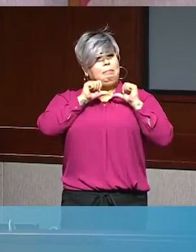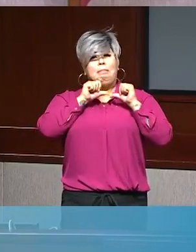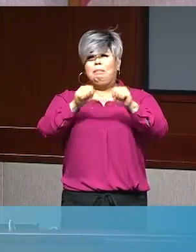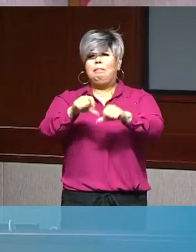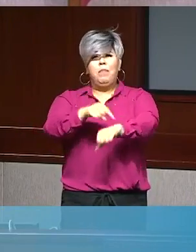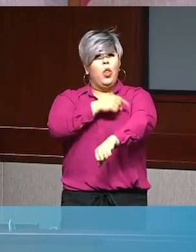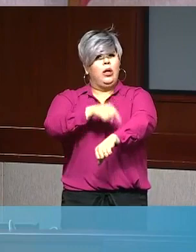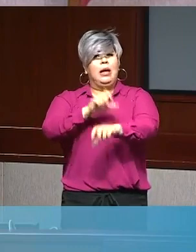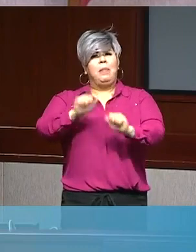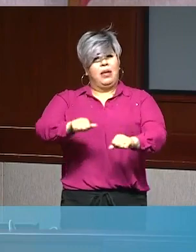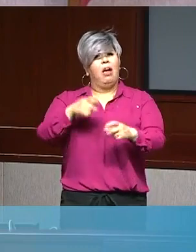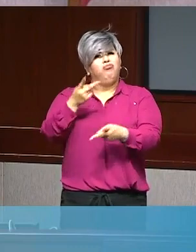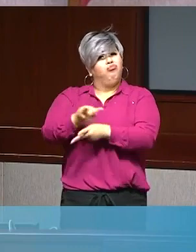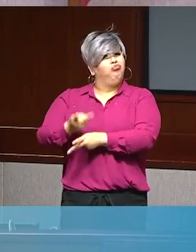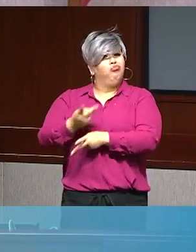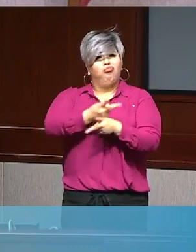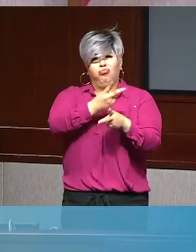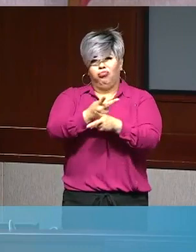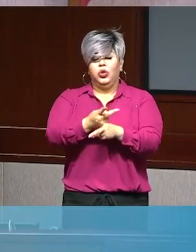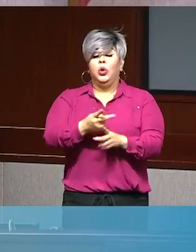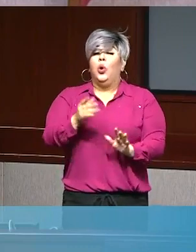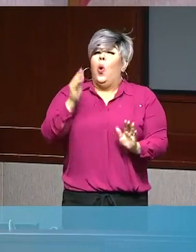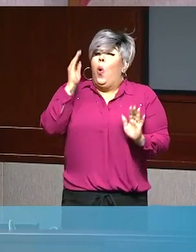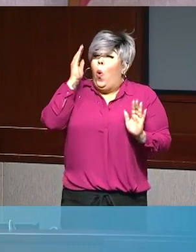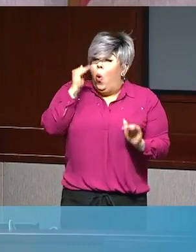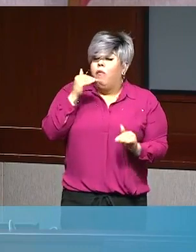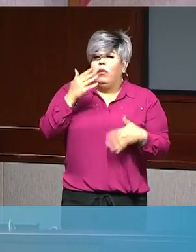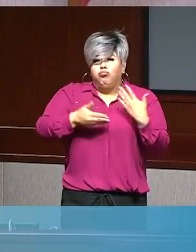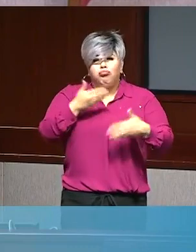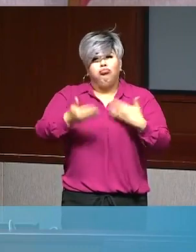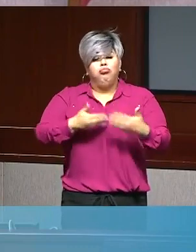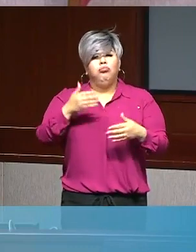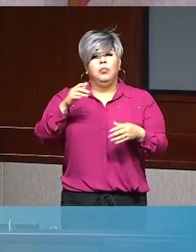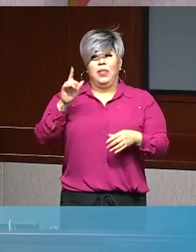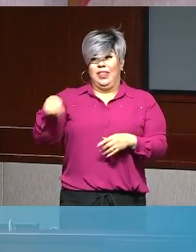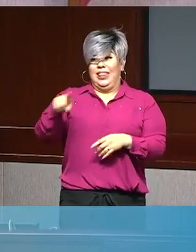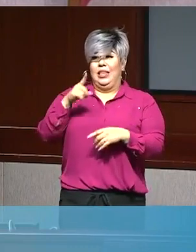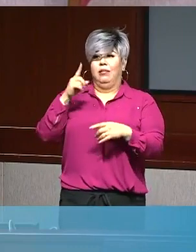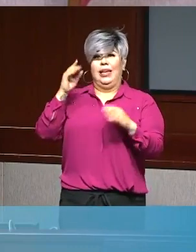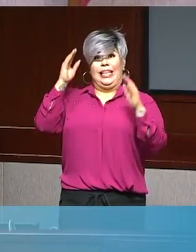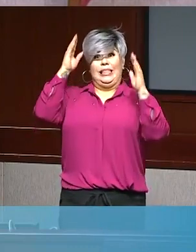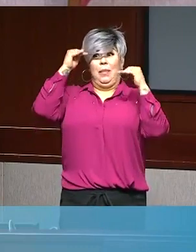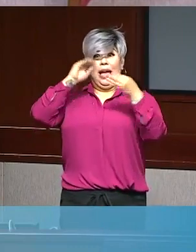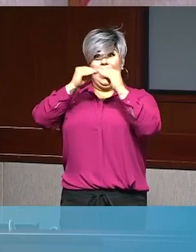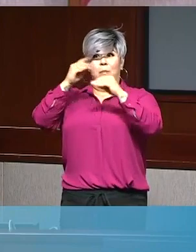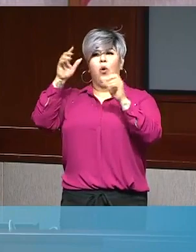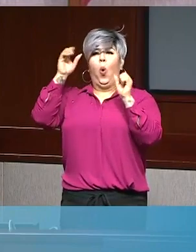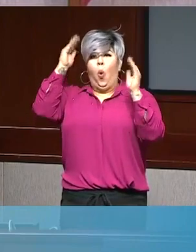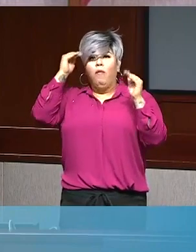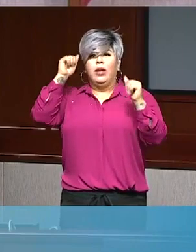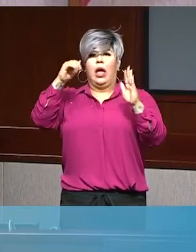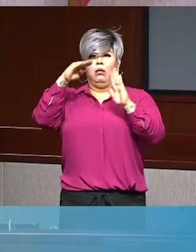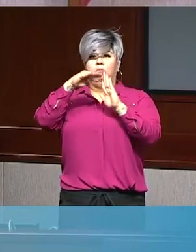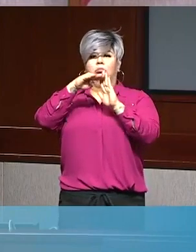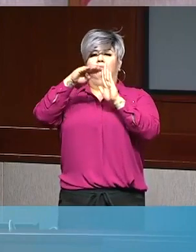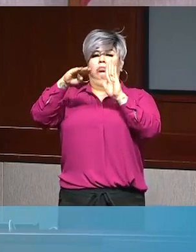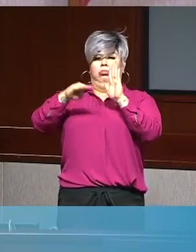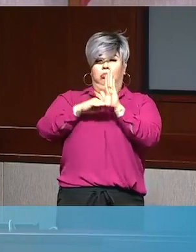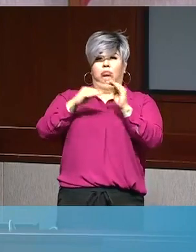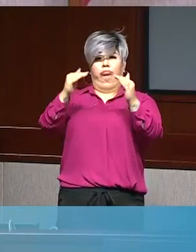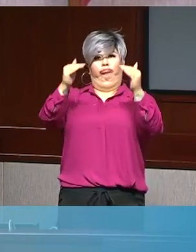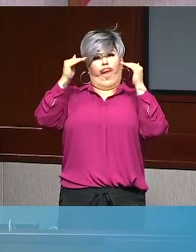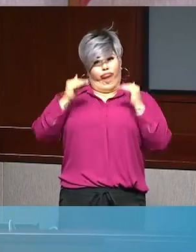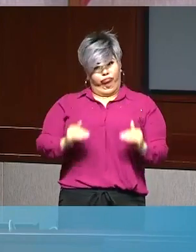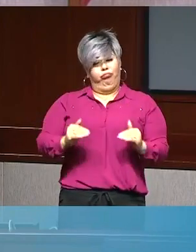hopes that that period of time we're able to bring down those cases, those expected cases, so that they remain below